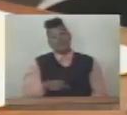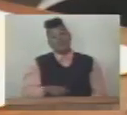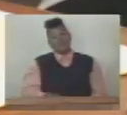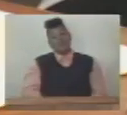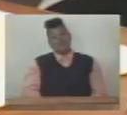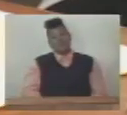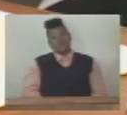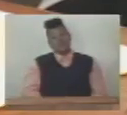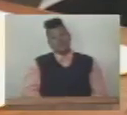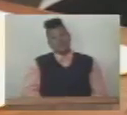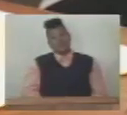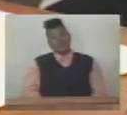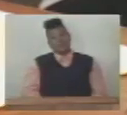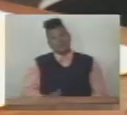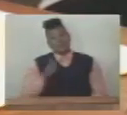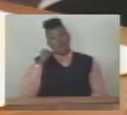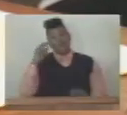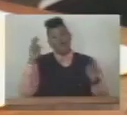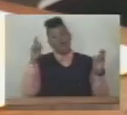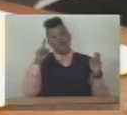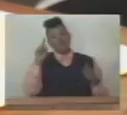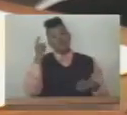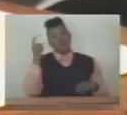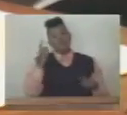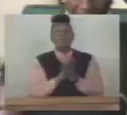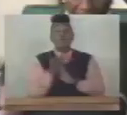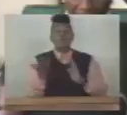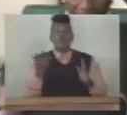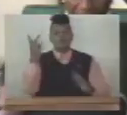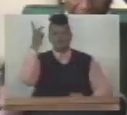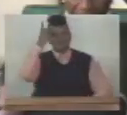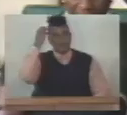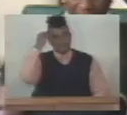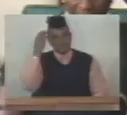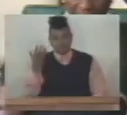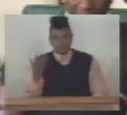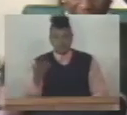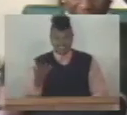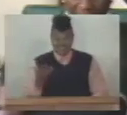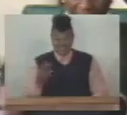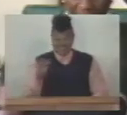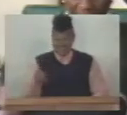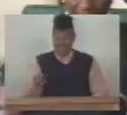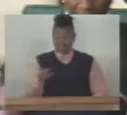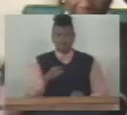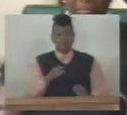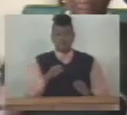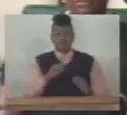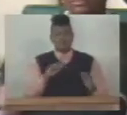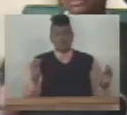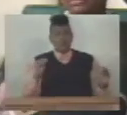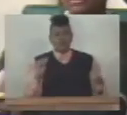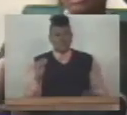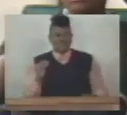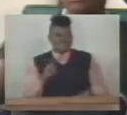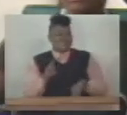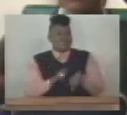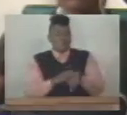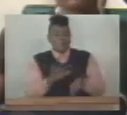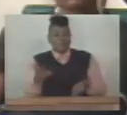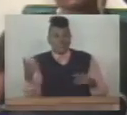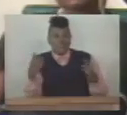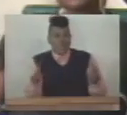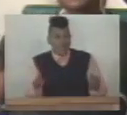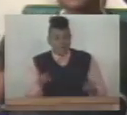as she attained the highest office, that of a Prime Minister. This is no ordinary feat, and you